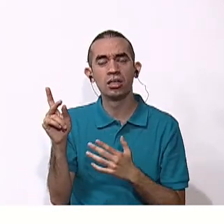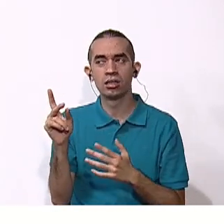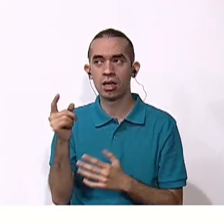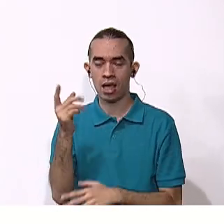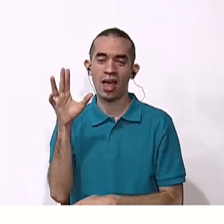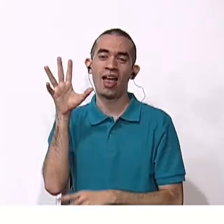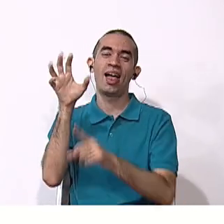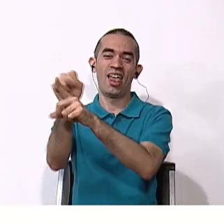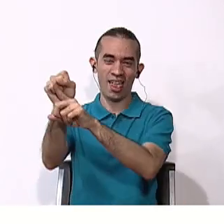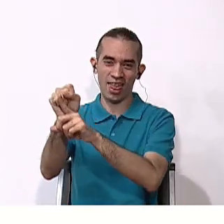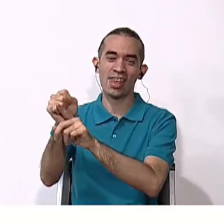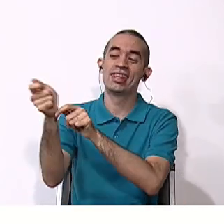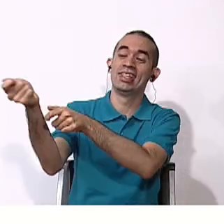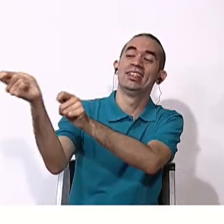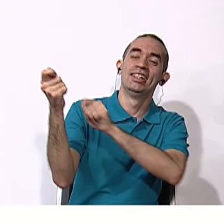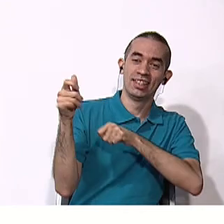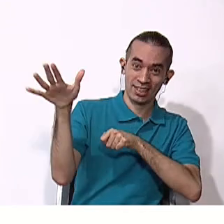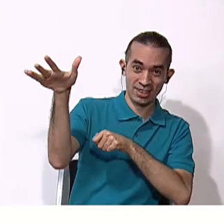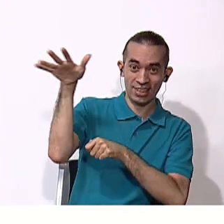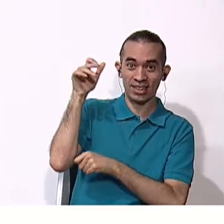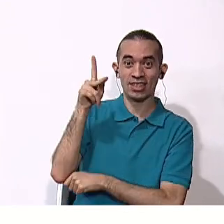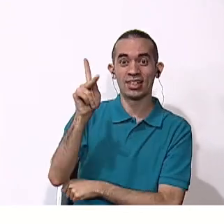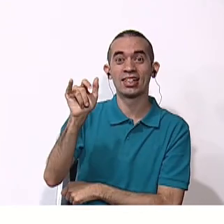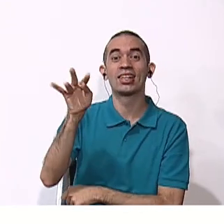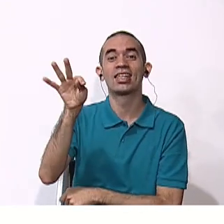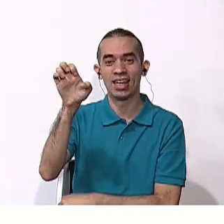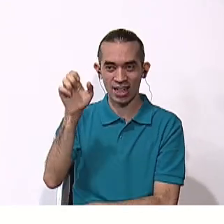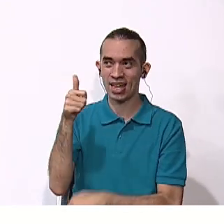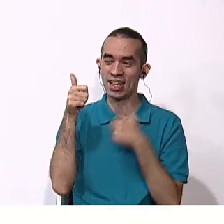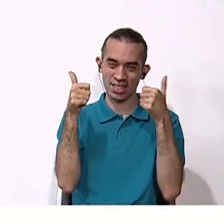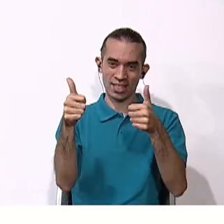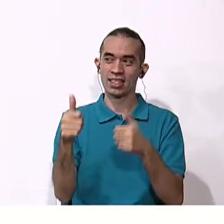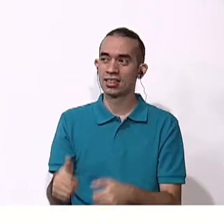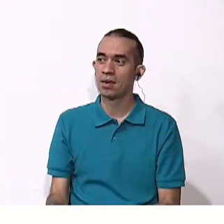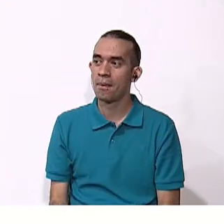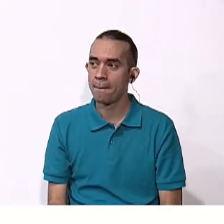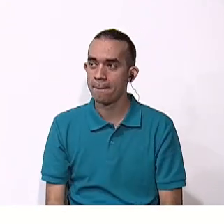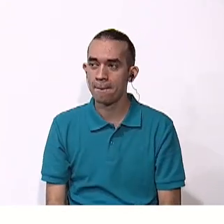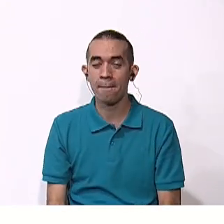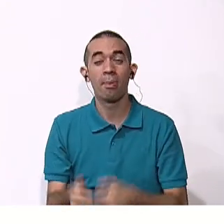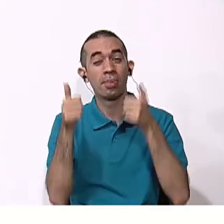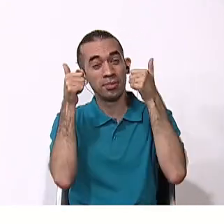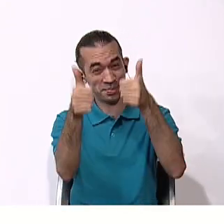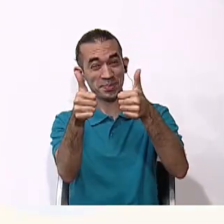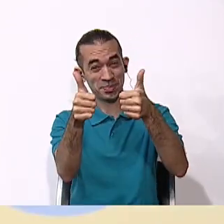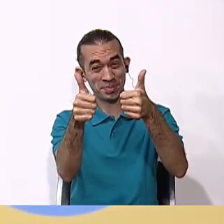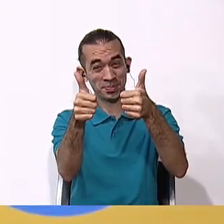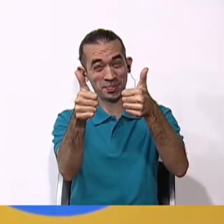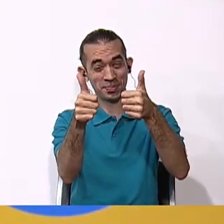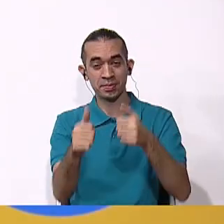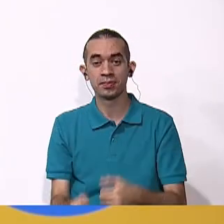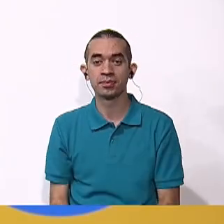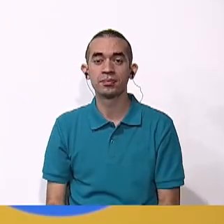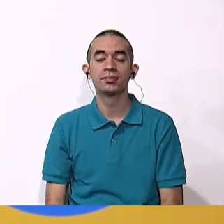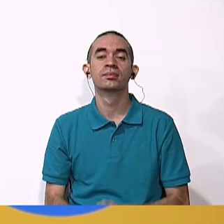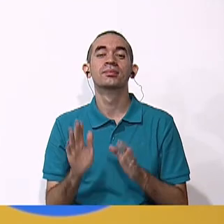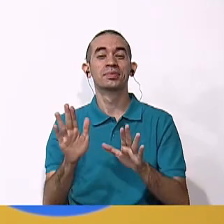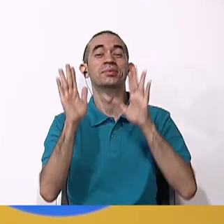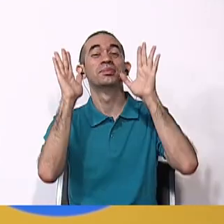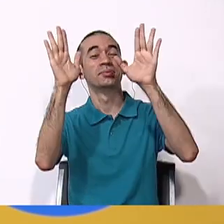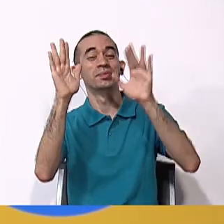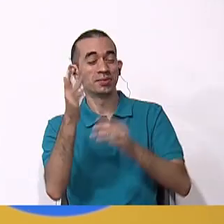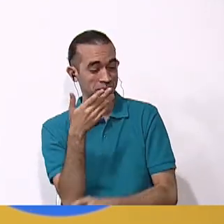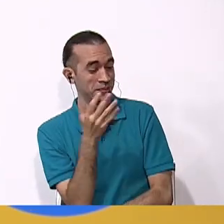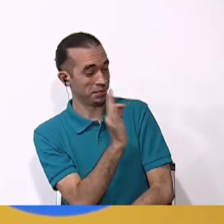Circle? Excellent, very good. The kite. Good job.